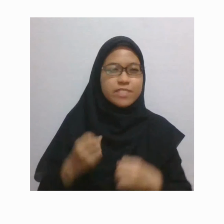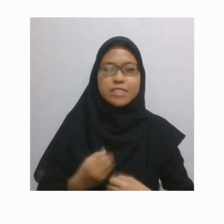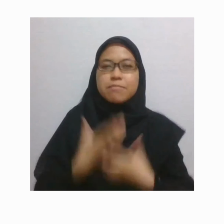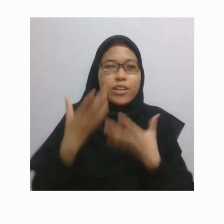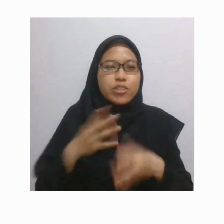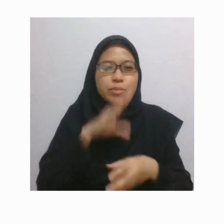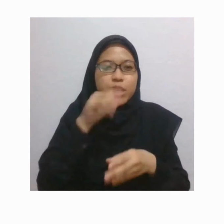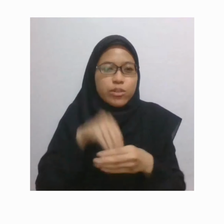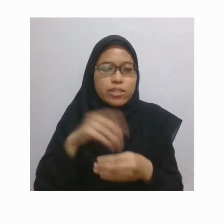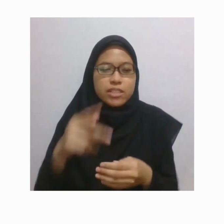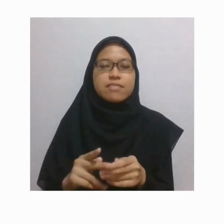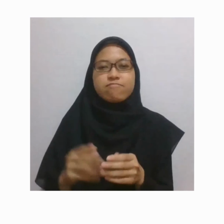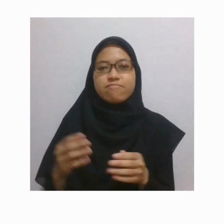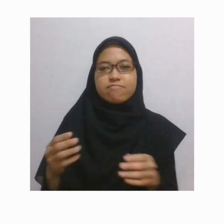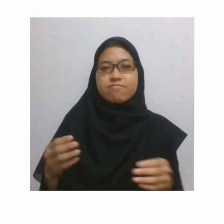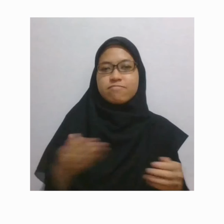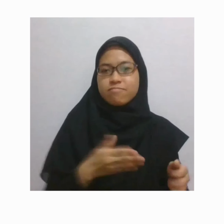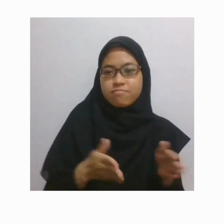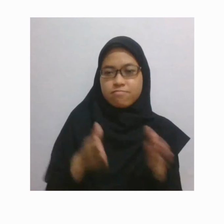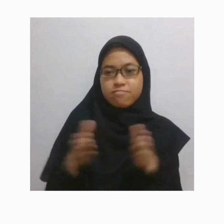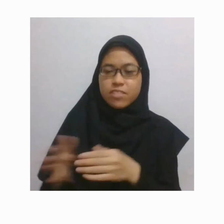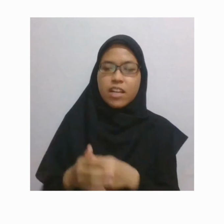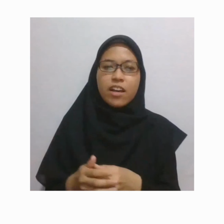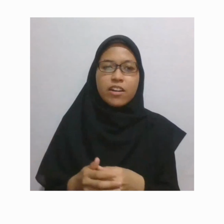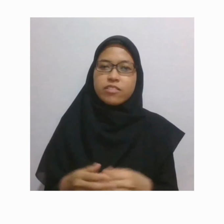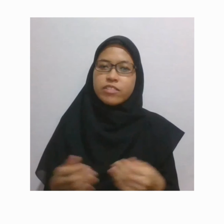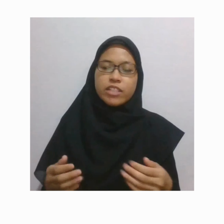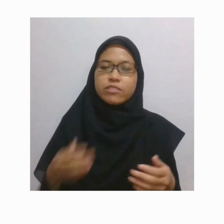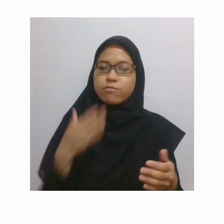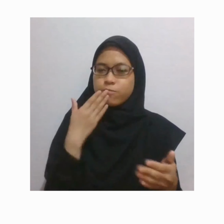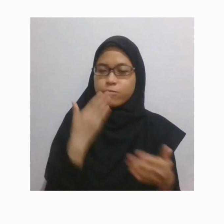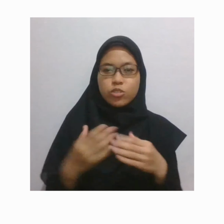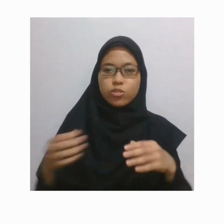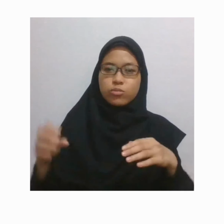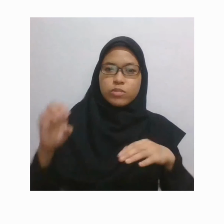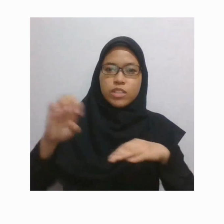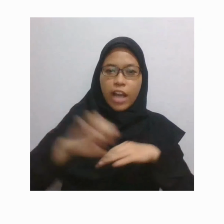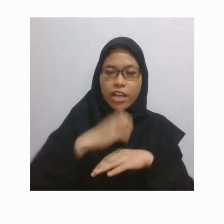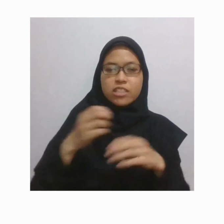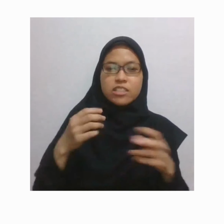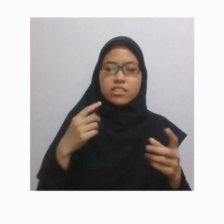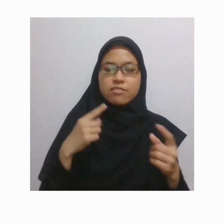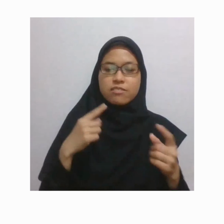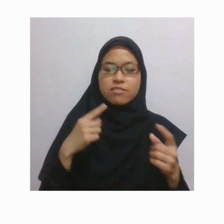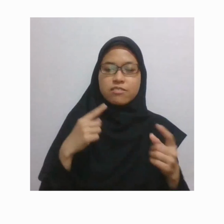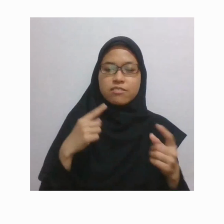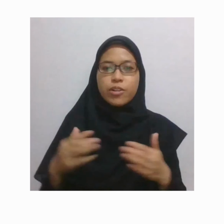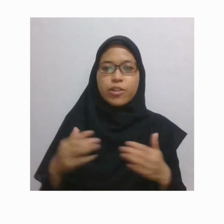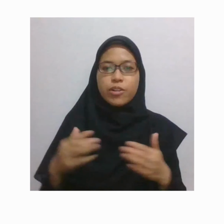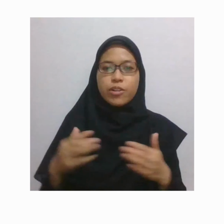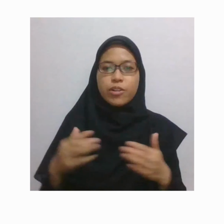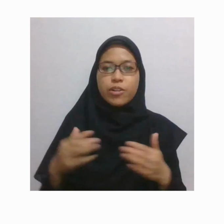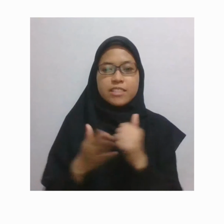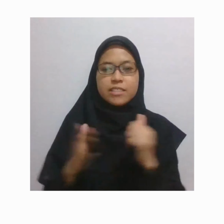in constructive discussions in support of universal calls to action that will help us address our collective sustainable development